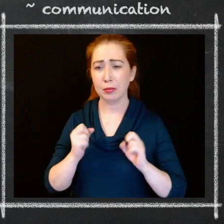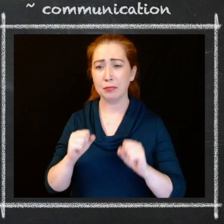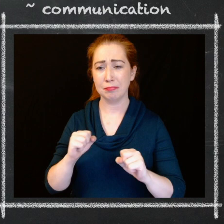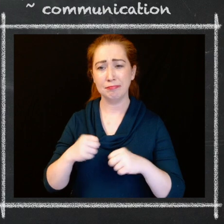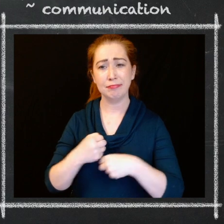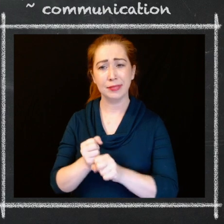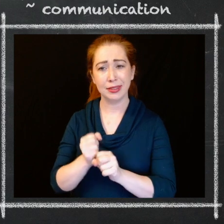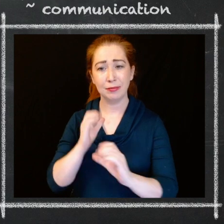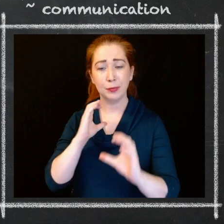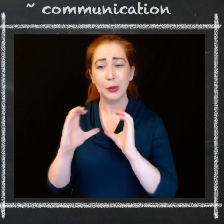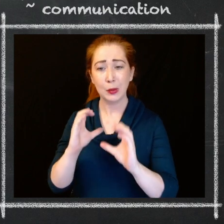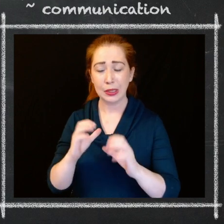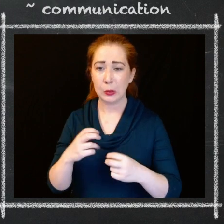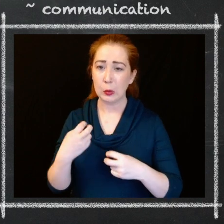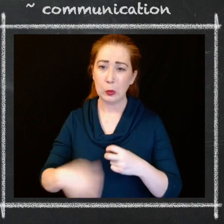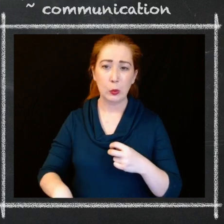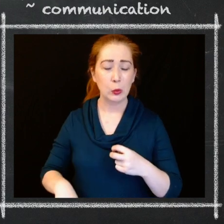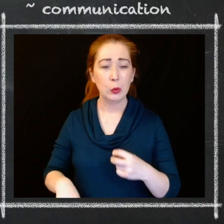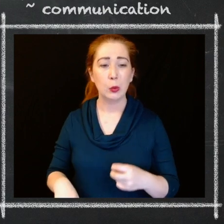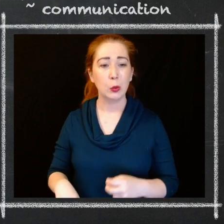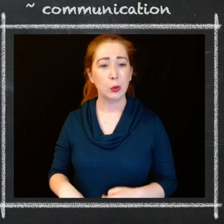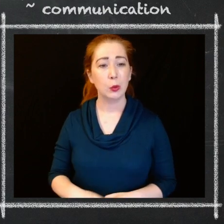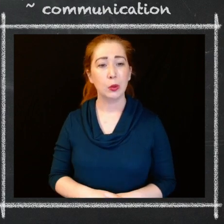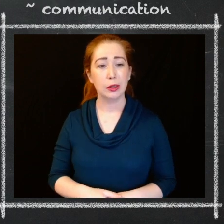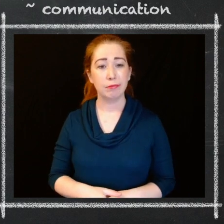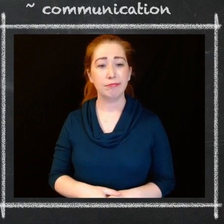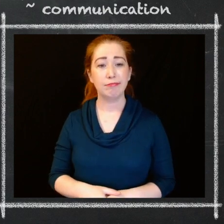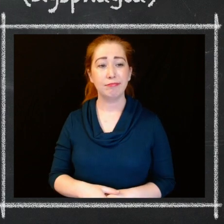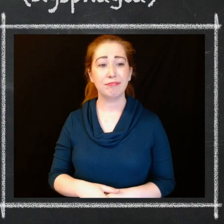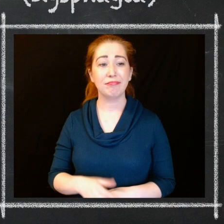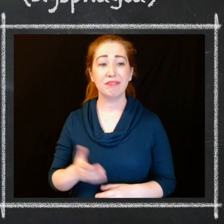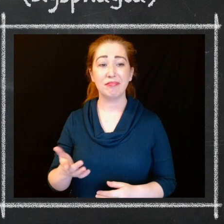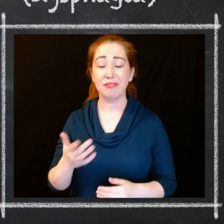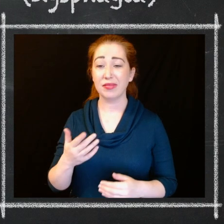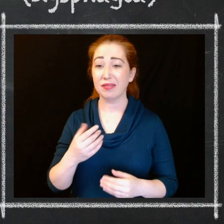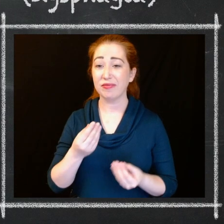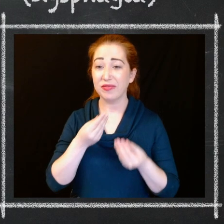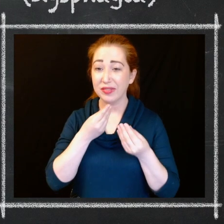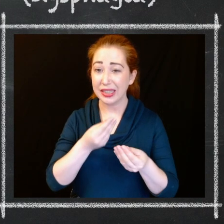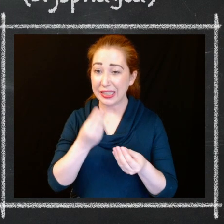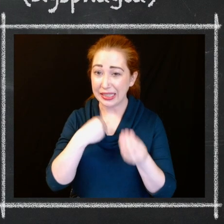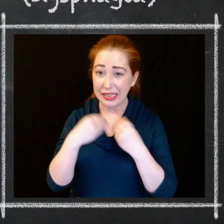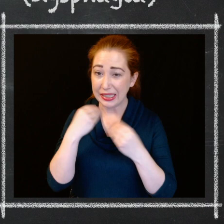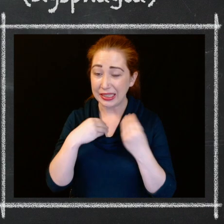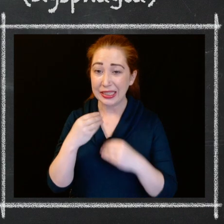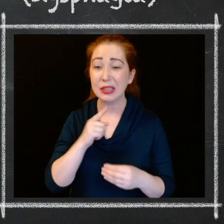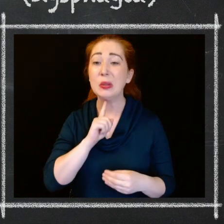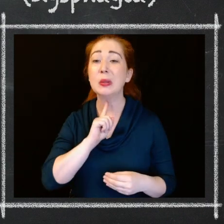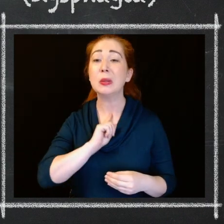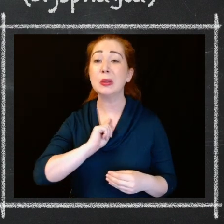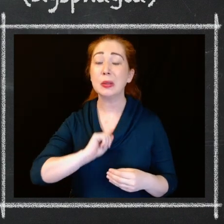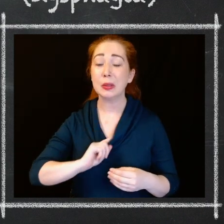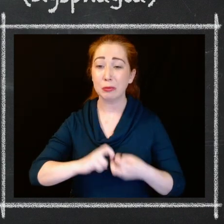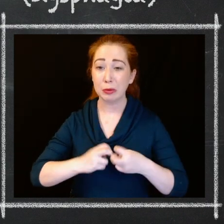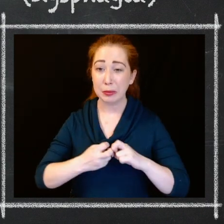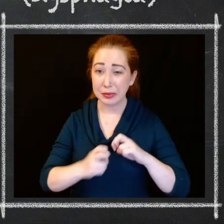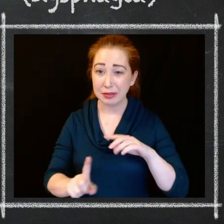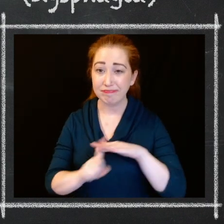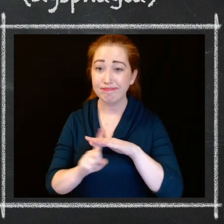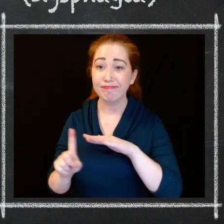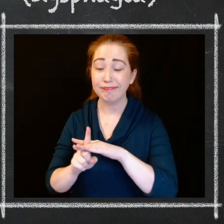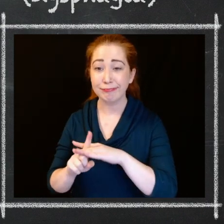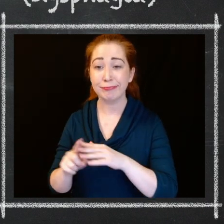make communicating with others very difficult. After stroke, someone may have feeding or